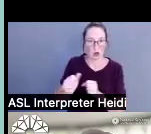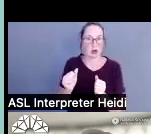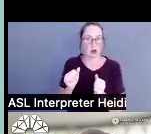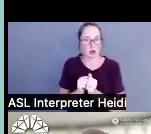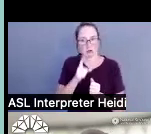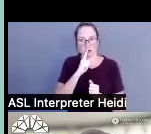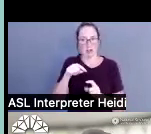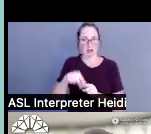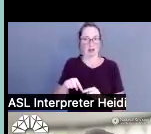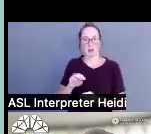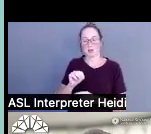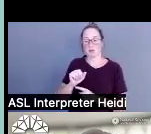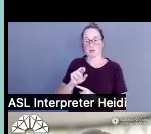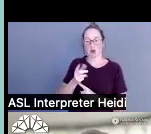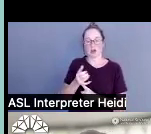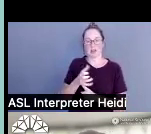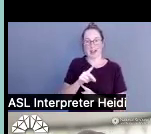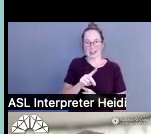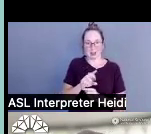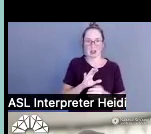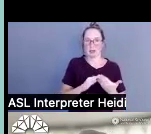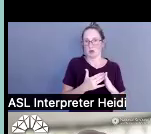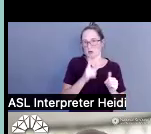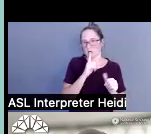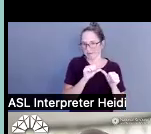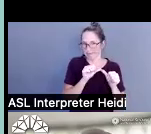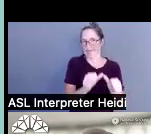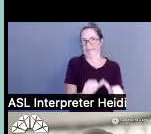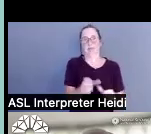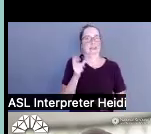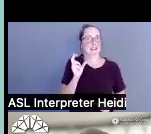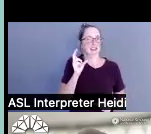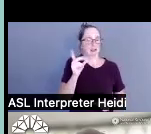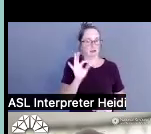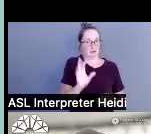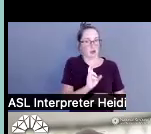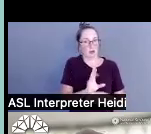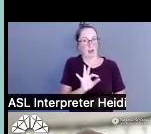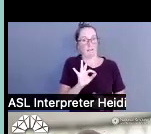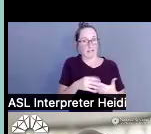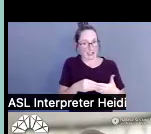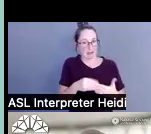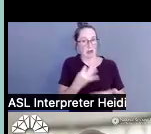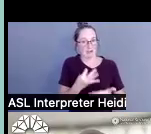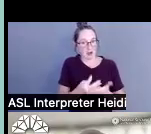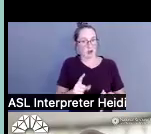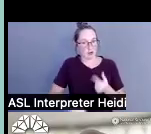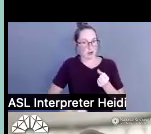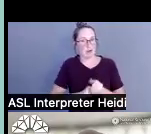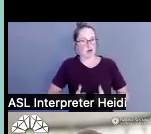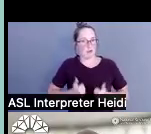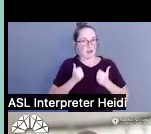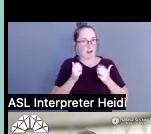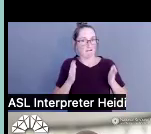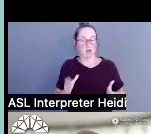historically marginalized communities have a very long-standing history of using flexible funds to support survivors.